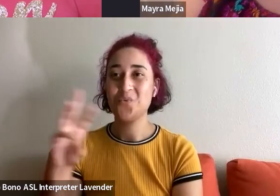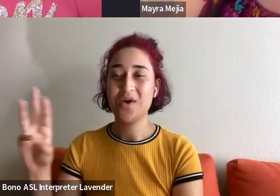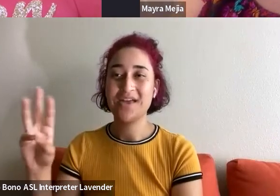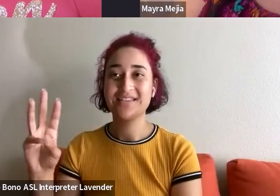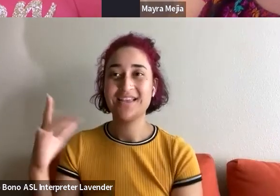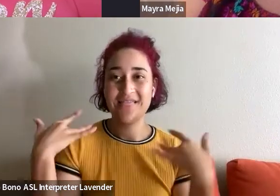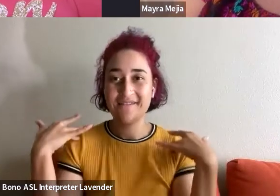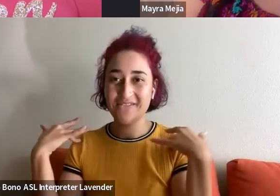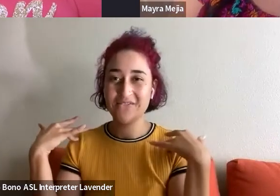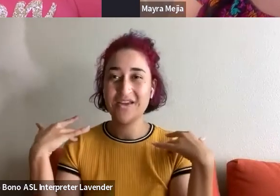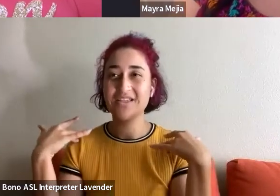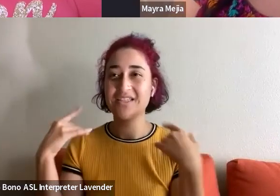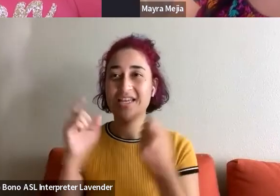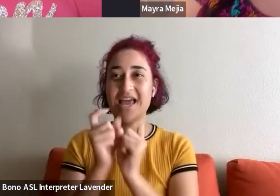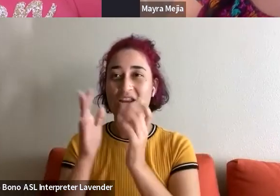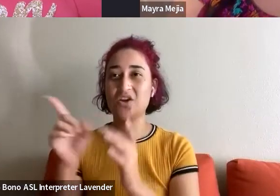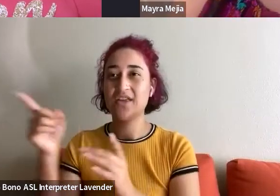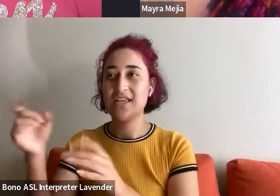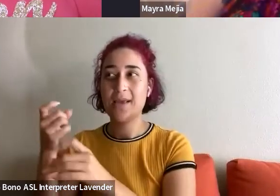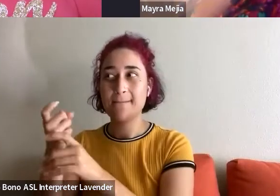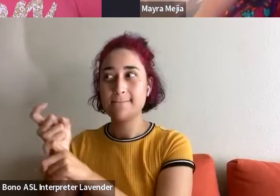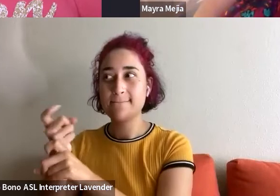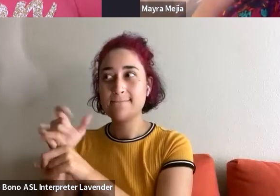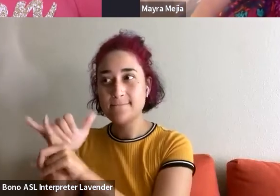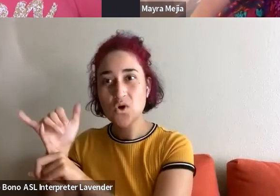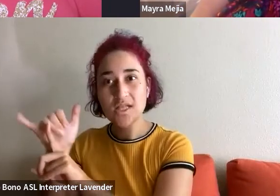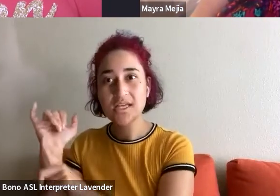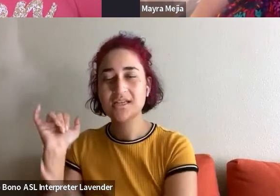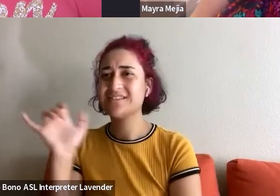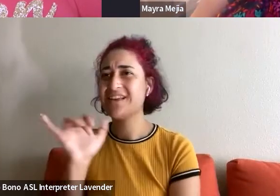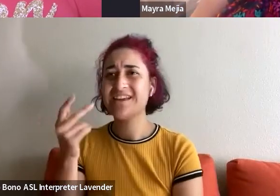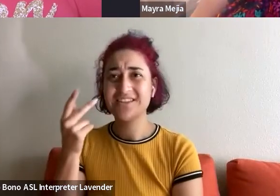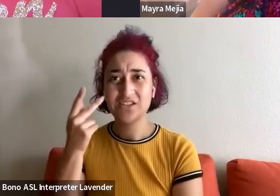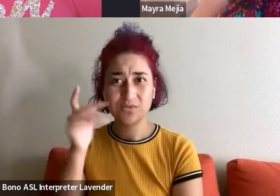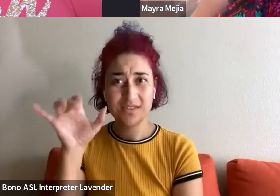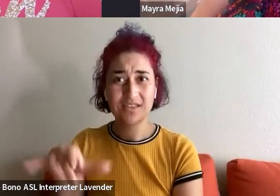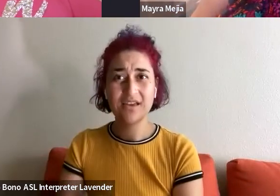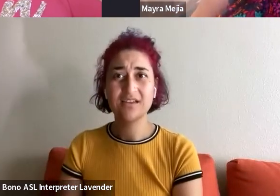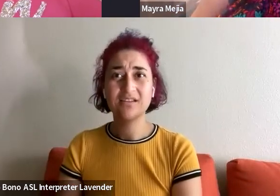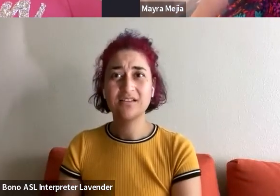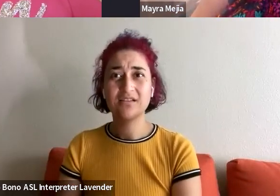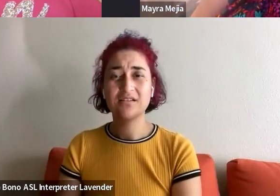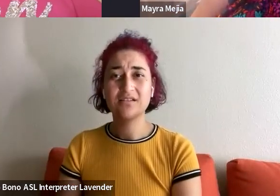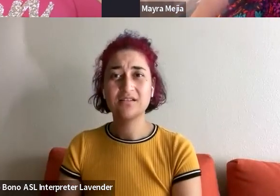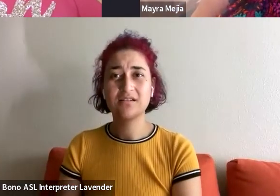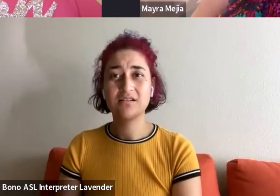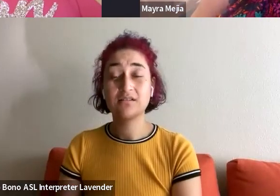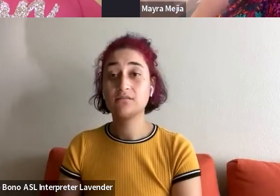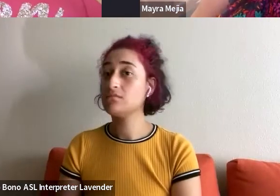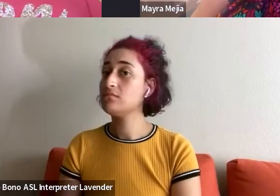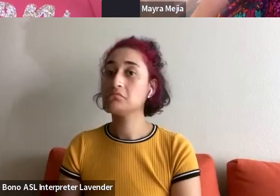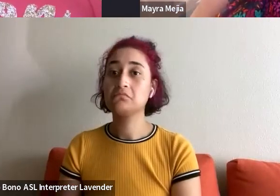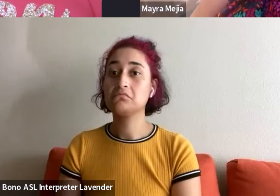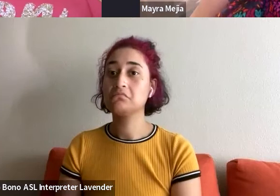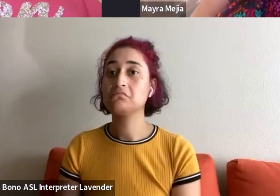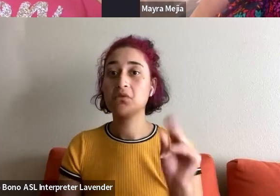editor that he bullied? I mean, did you see that? No, and we have a few minutes to talk before